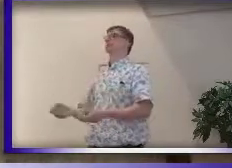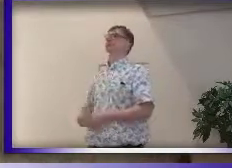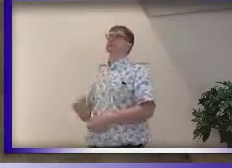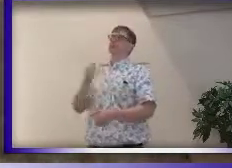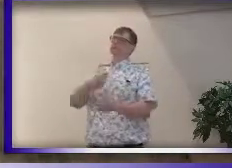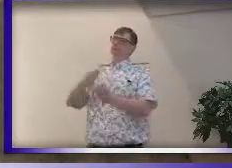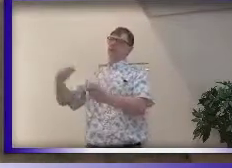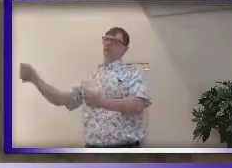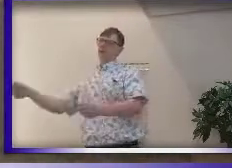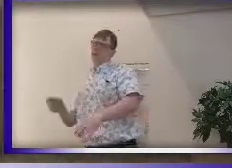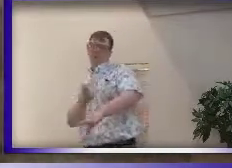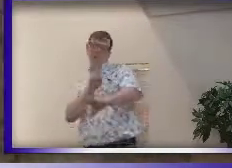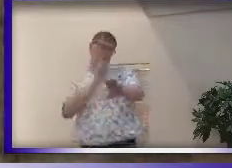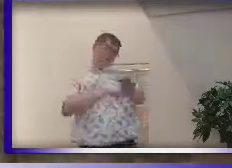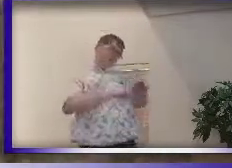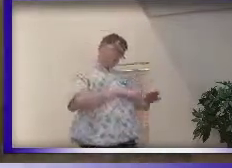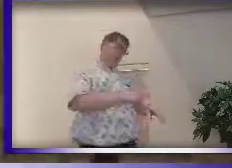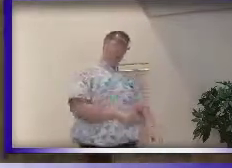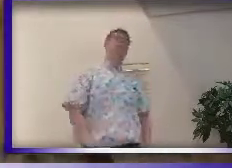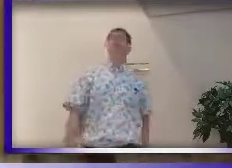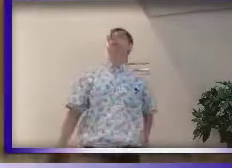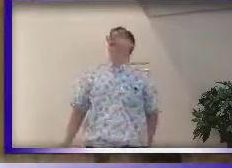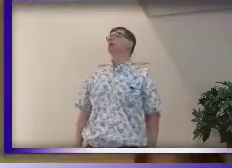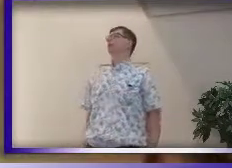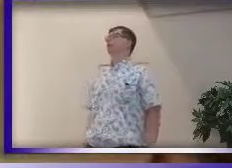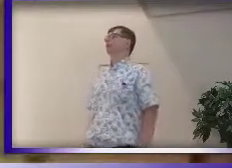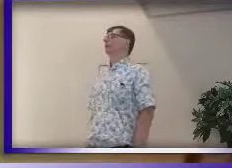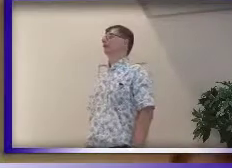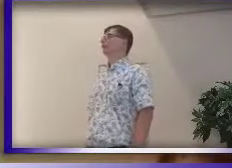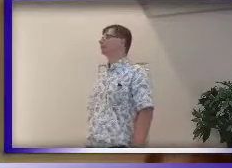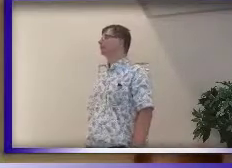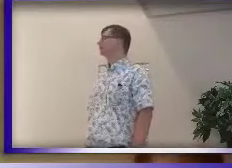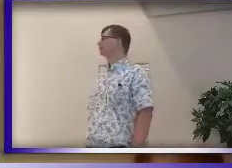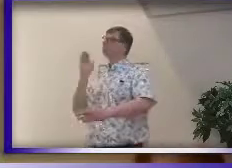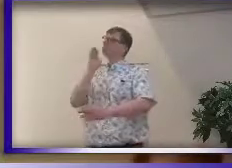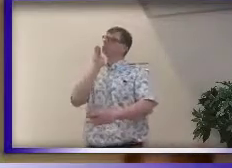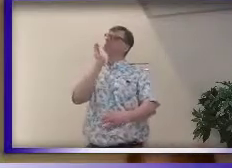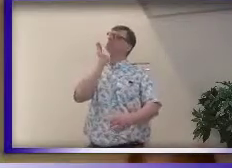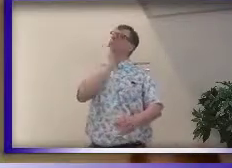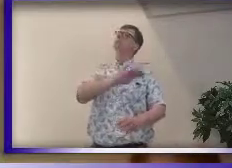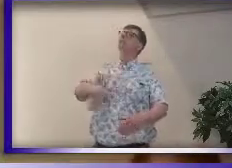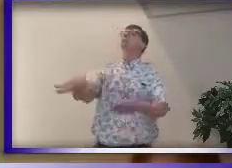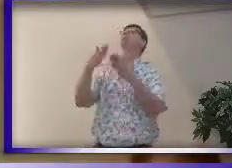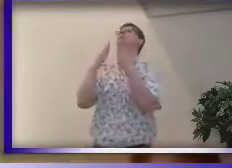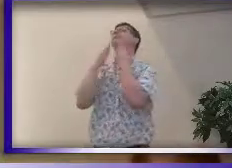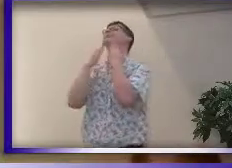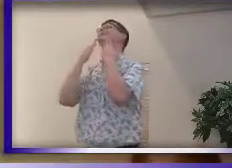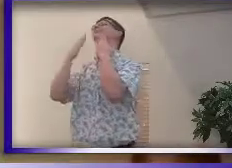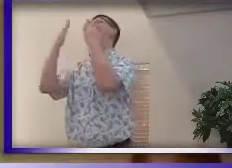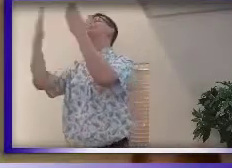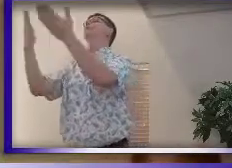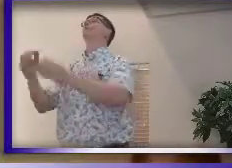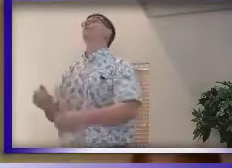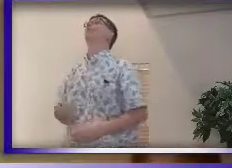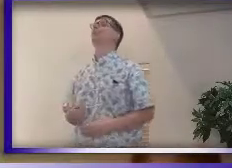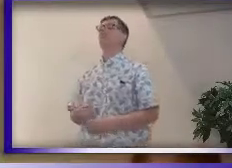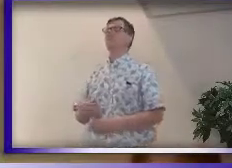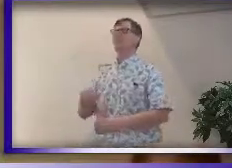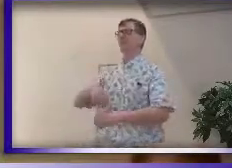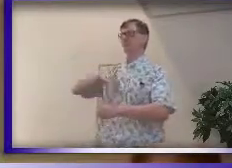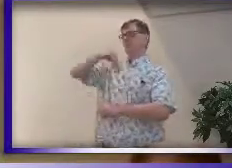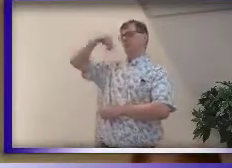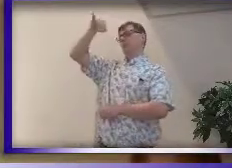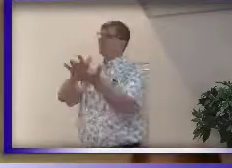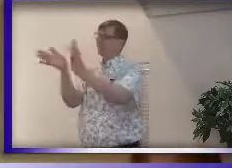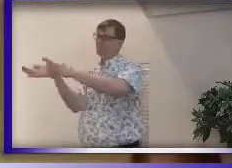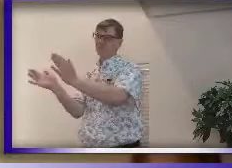Being grateful doesn't, being spiritual doesn't have to be so flippin' serious. Yes?